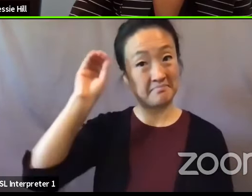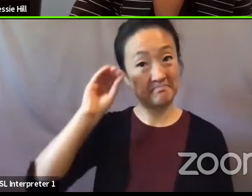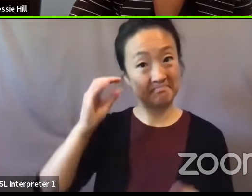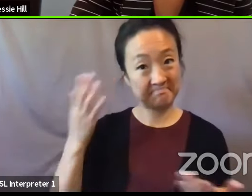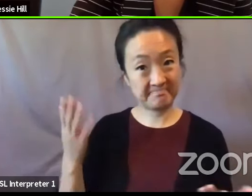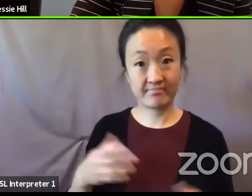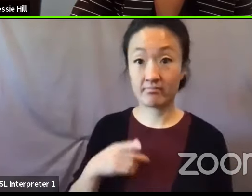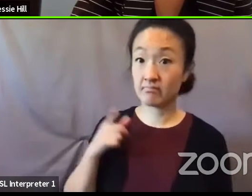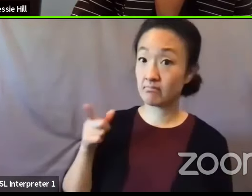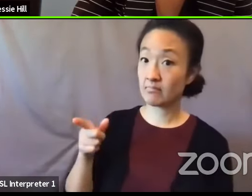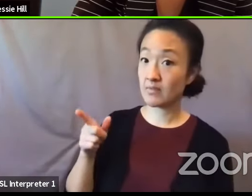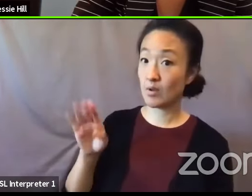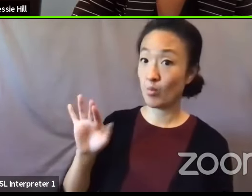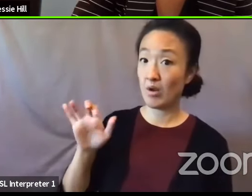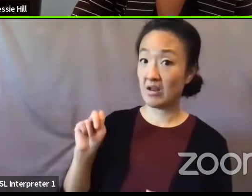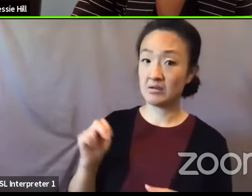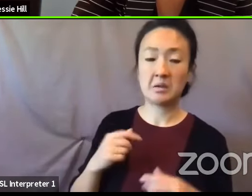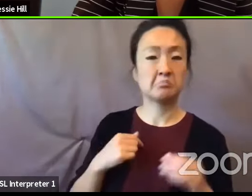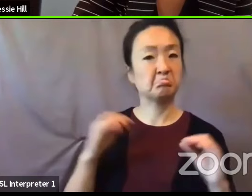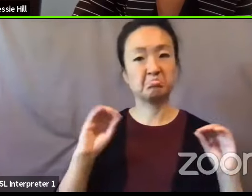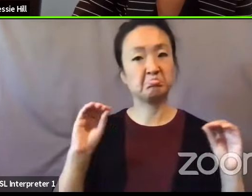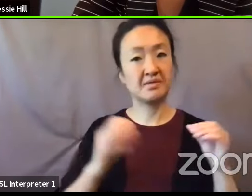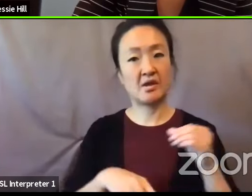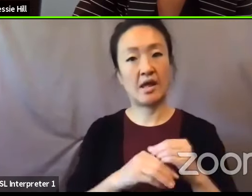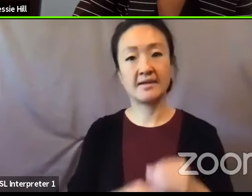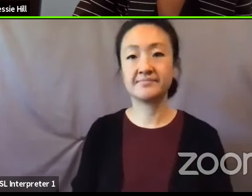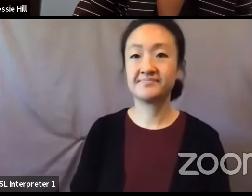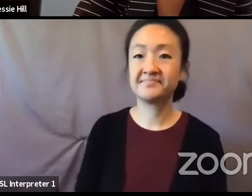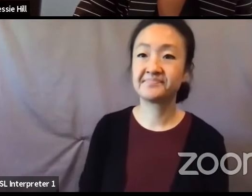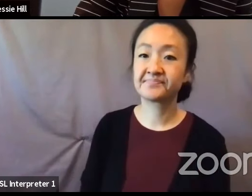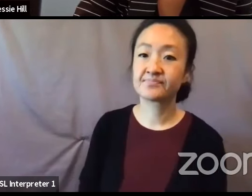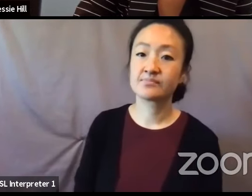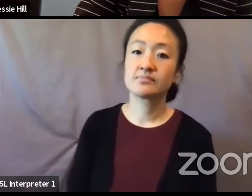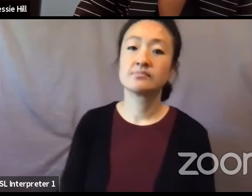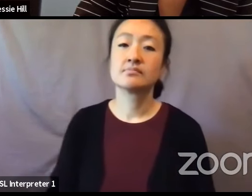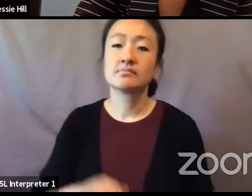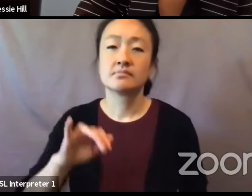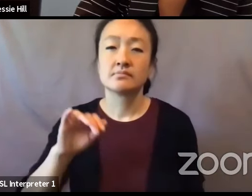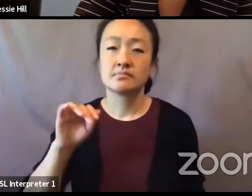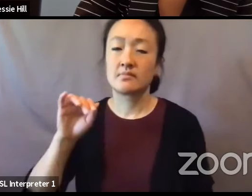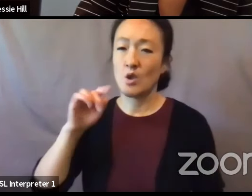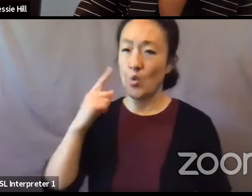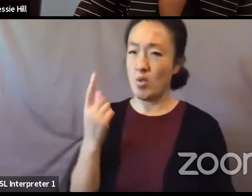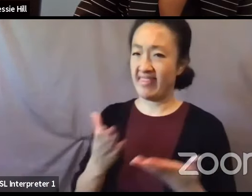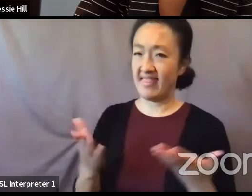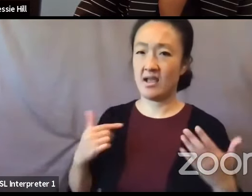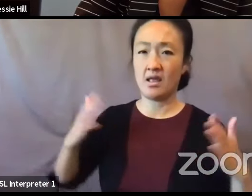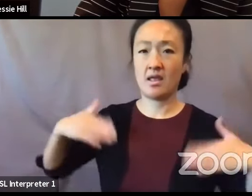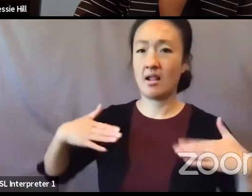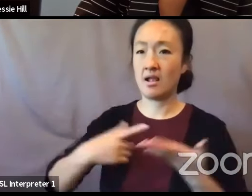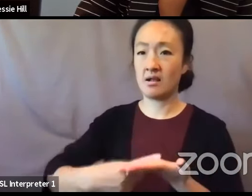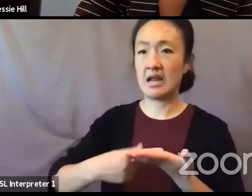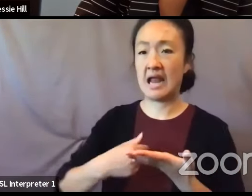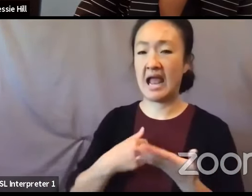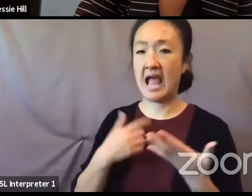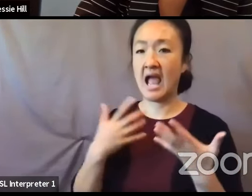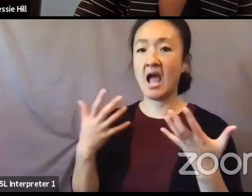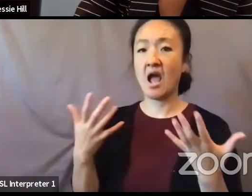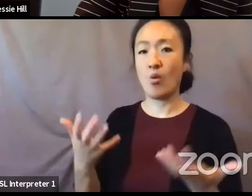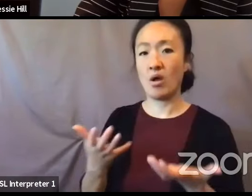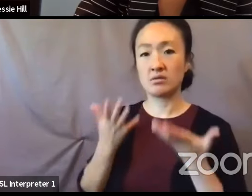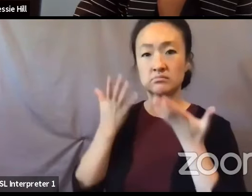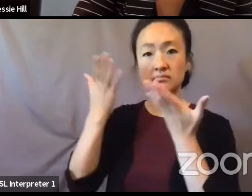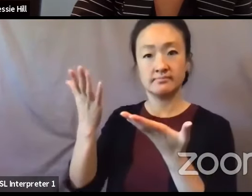Brian, did you want to? I don't have anything to add to that response. One thing we didn't get to that I would love to raise, and I